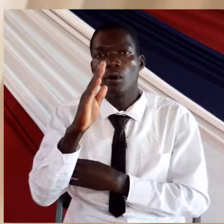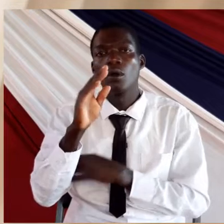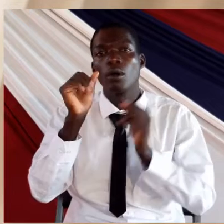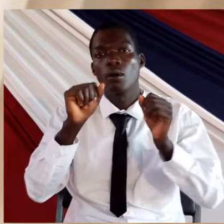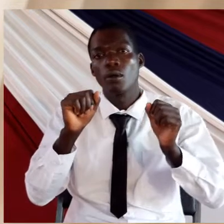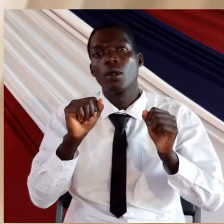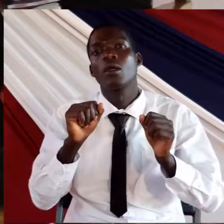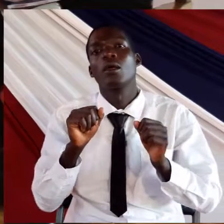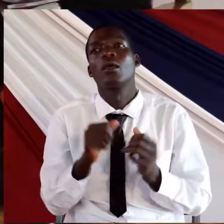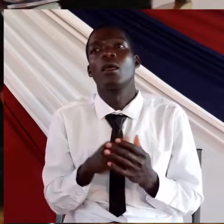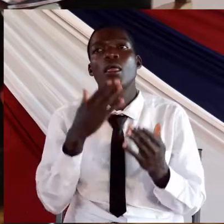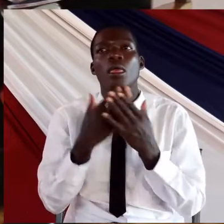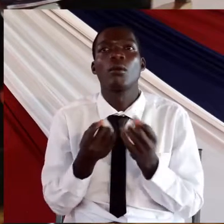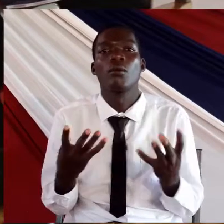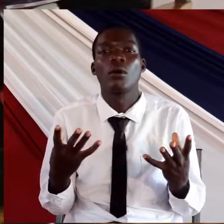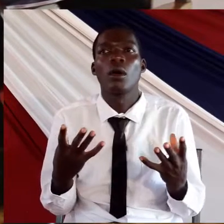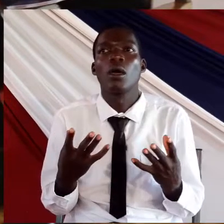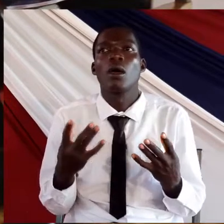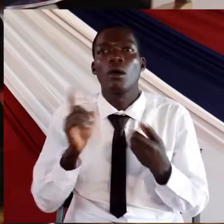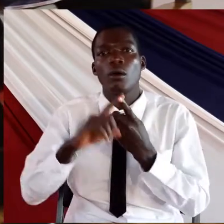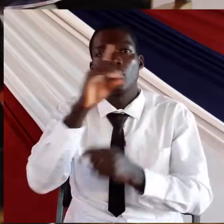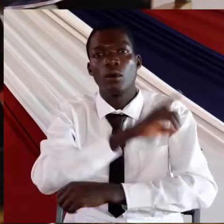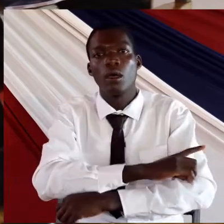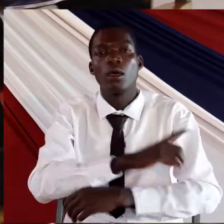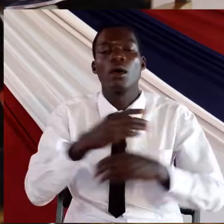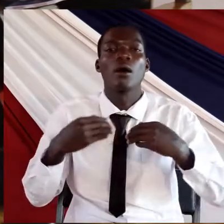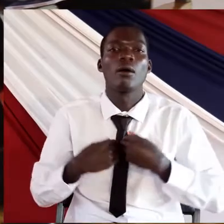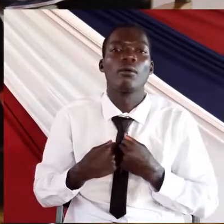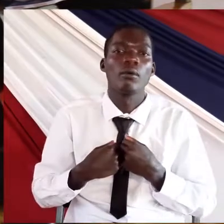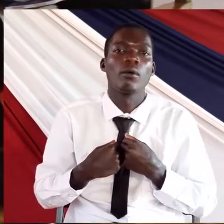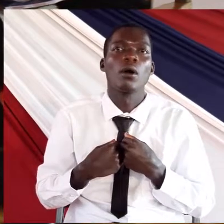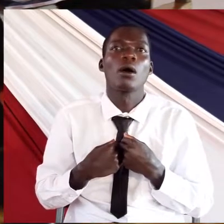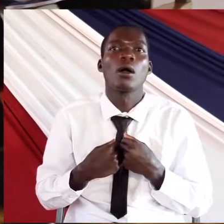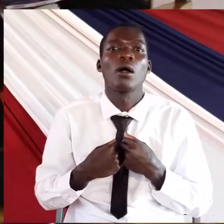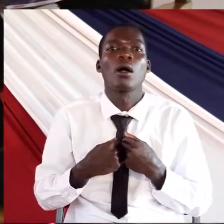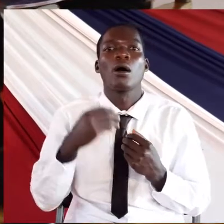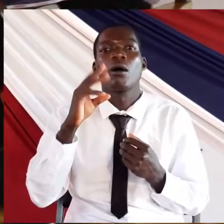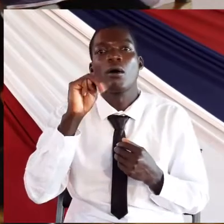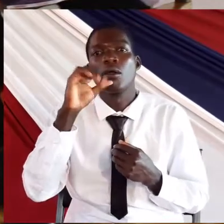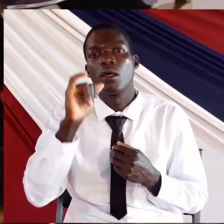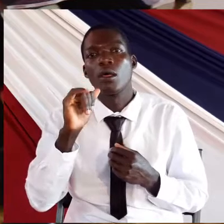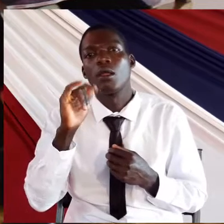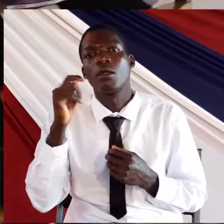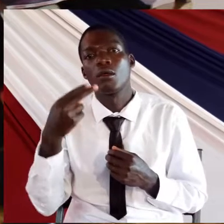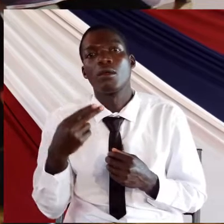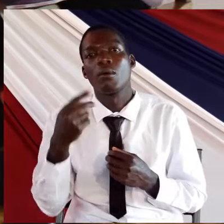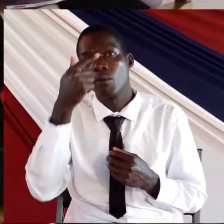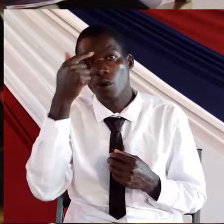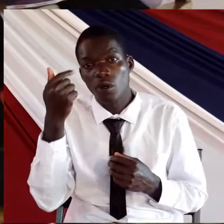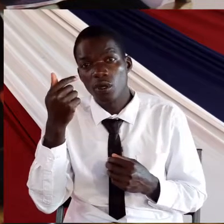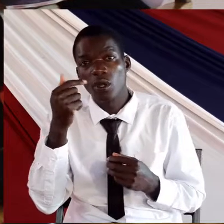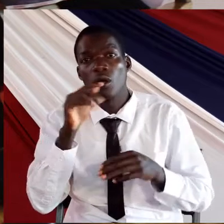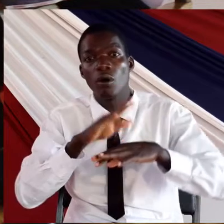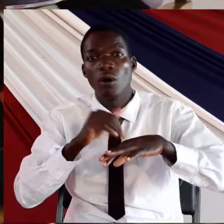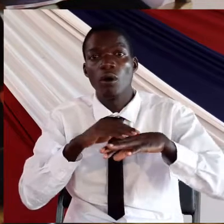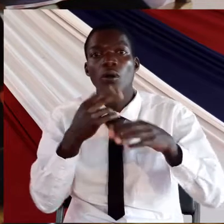rethink. Okay, thank you very much. Today there have been arguments that tend to poke what they call holes into